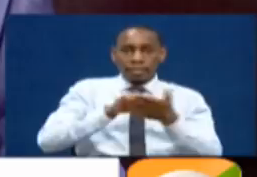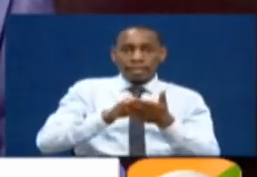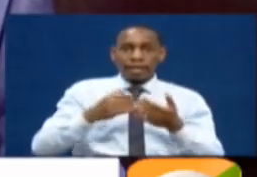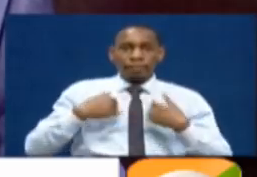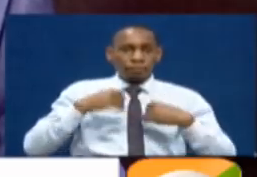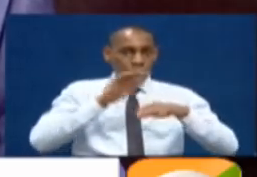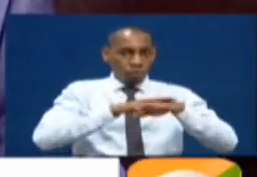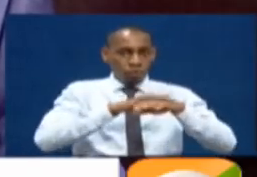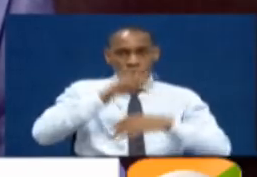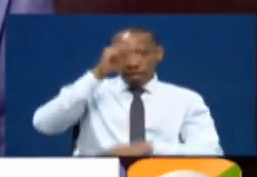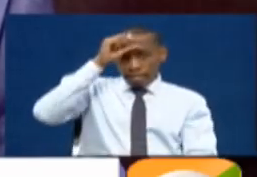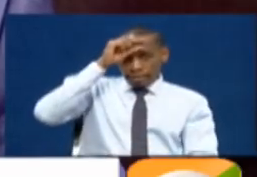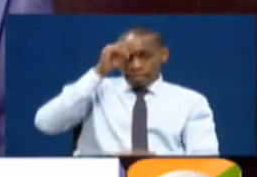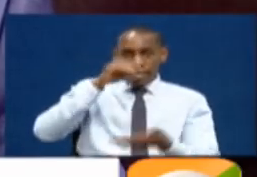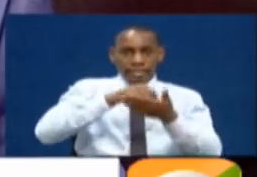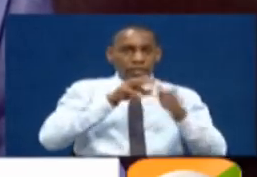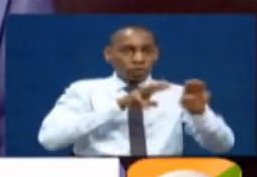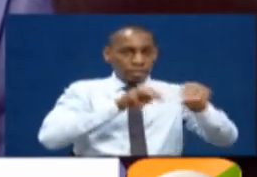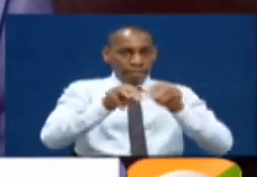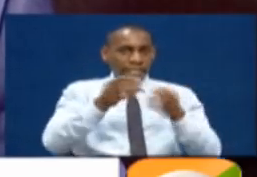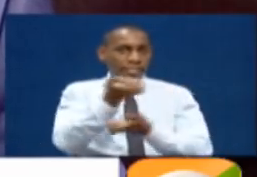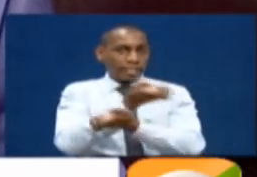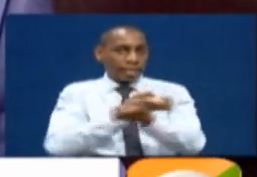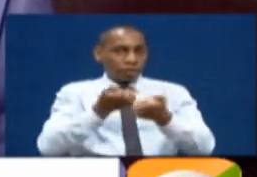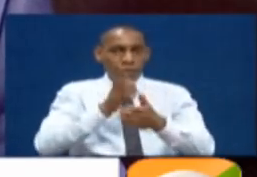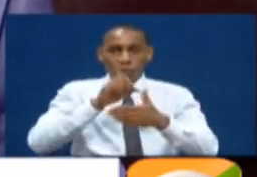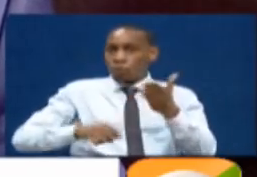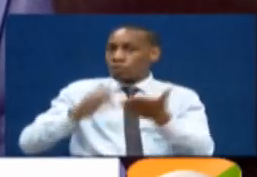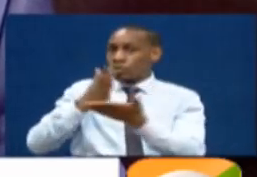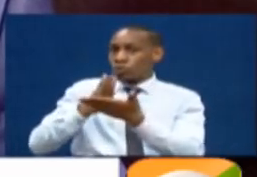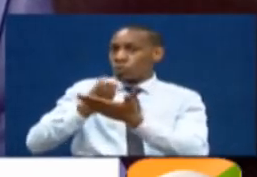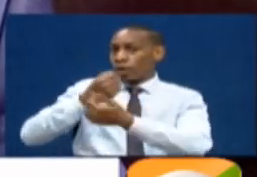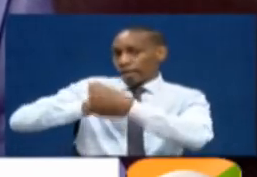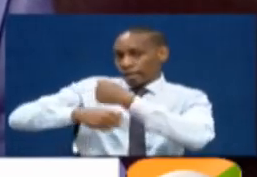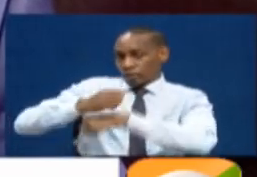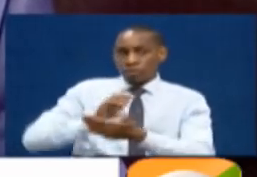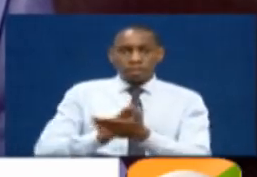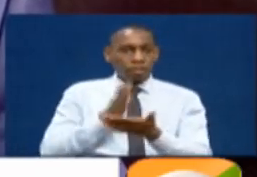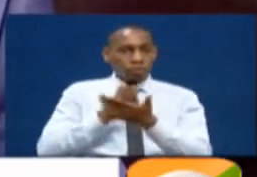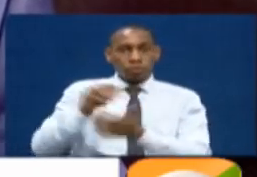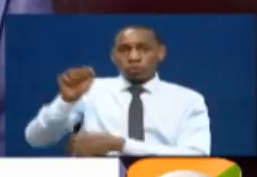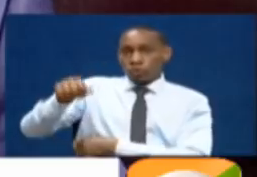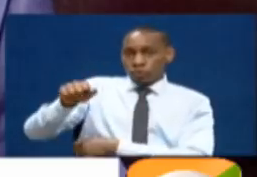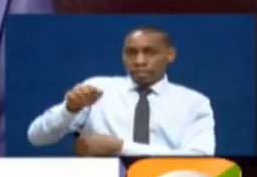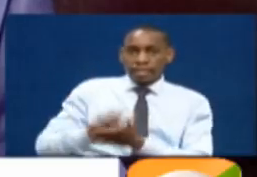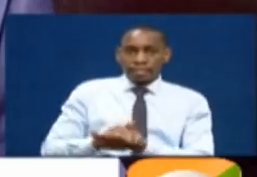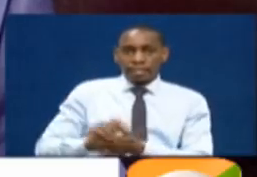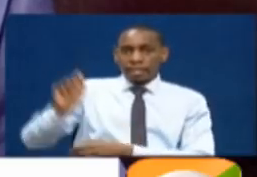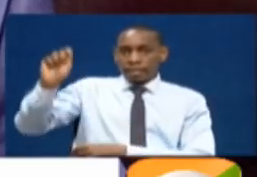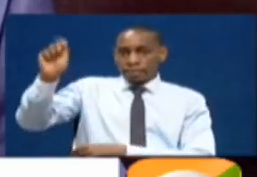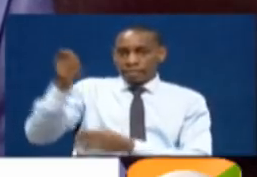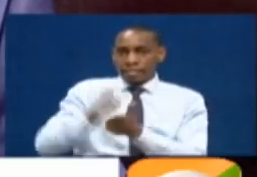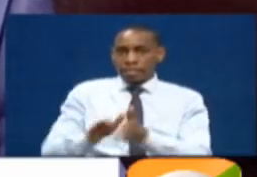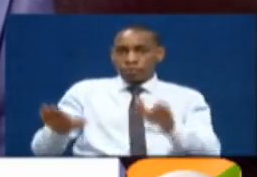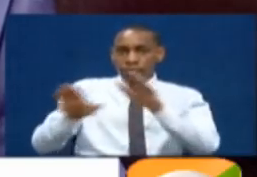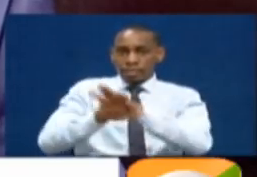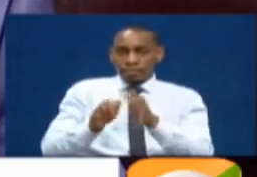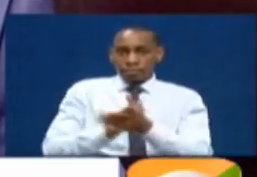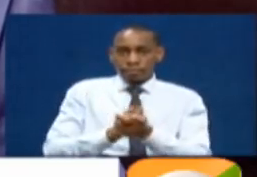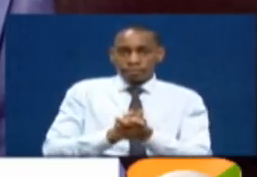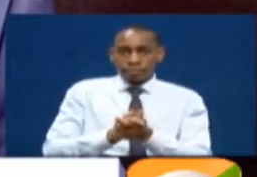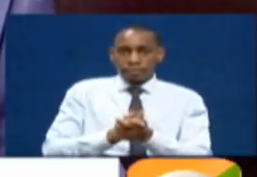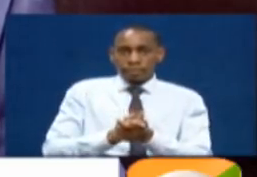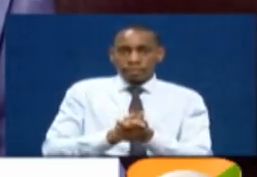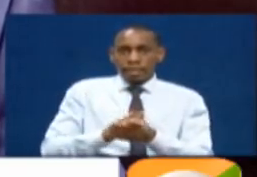governance, yeah, including management of the economy, what exactly are they doing? Yes, the president and his deputy are mismanaging the economy.